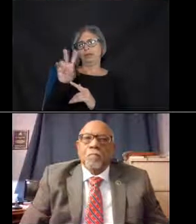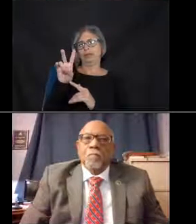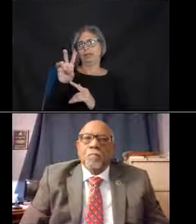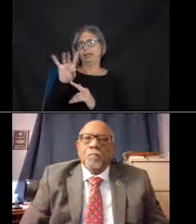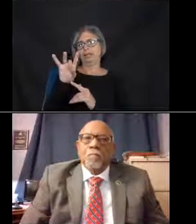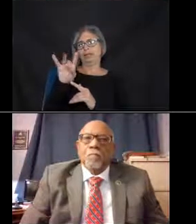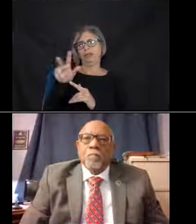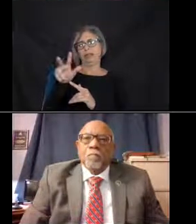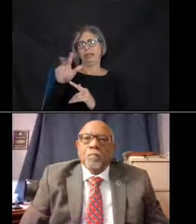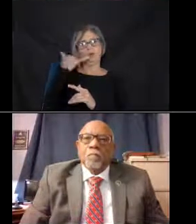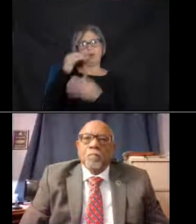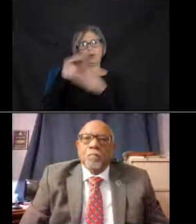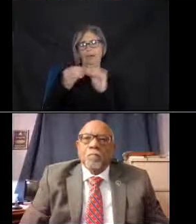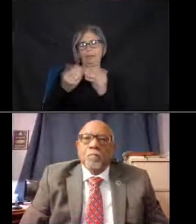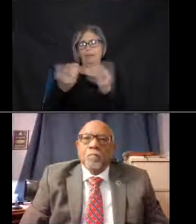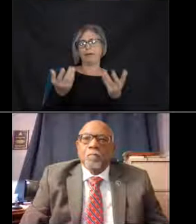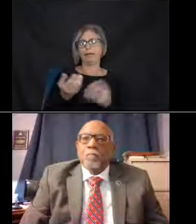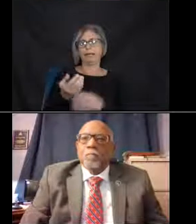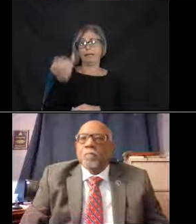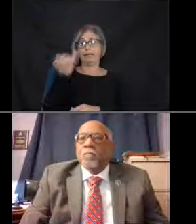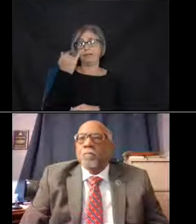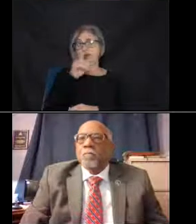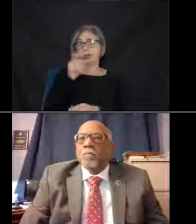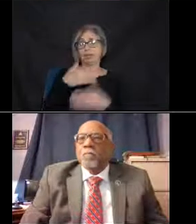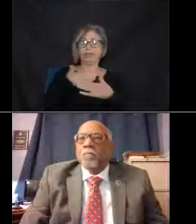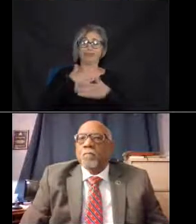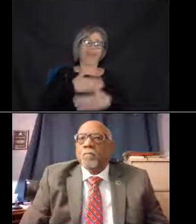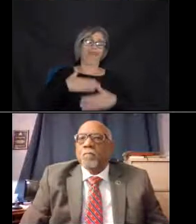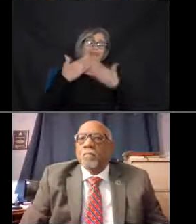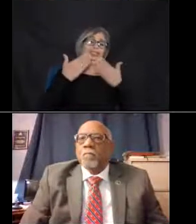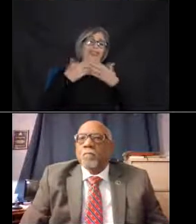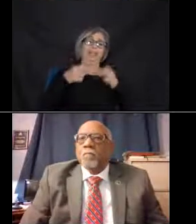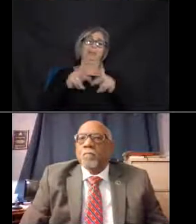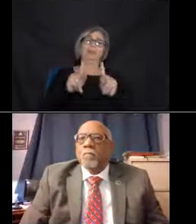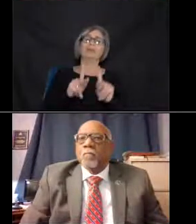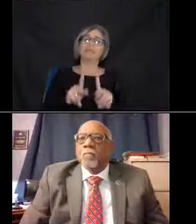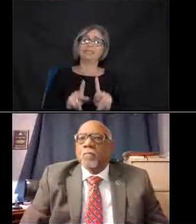561-501-3783. And really grateful for the opportunity. And